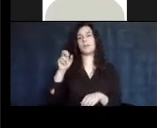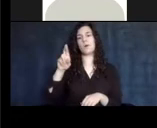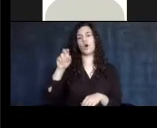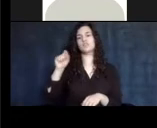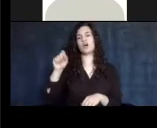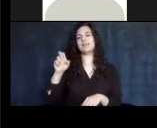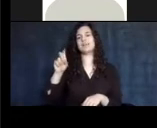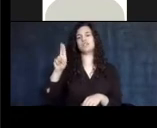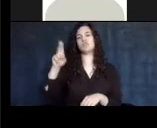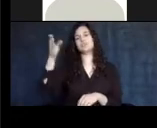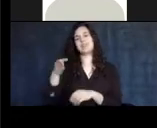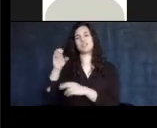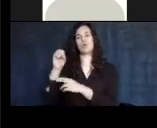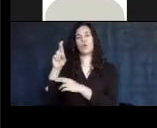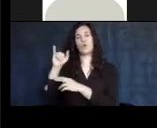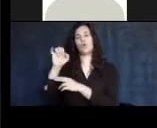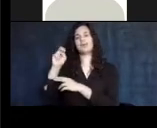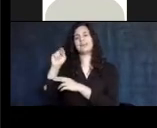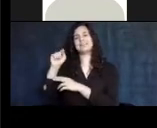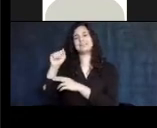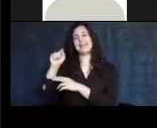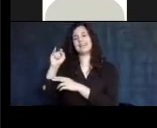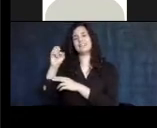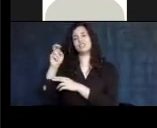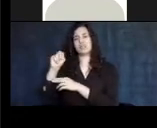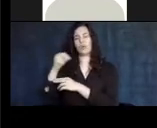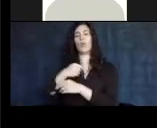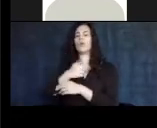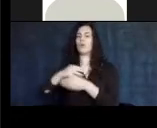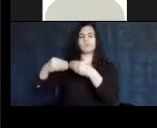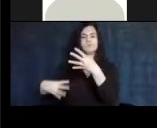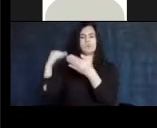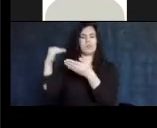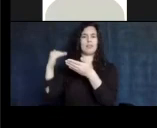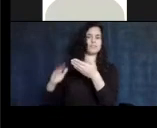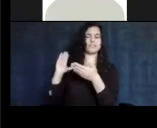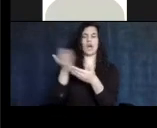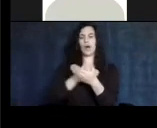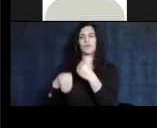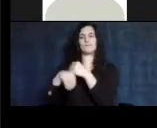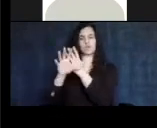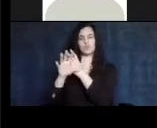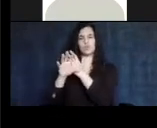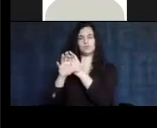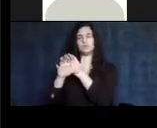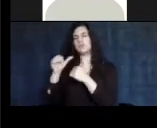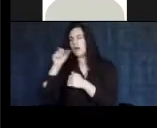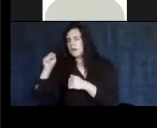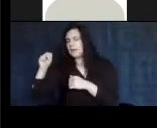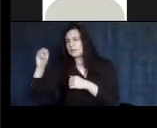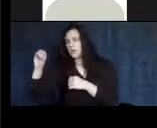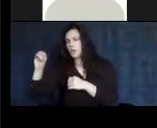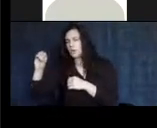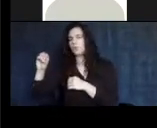lamar.edu/orientation, we'll put up a list of our virtual sessions that we're doing extra throughout the summer. So not the